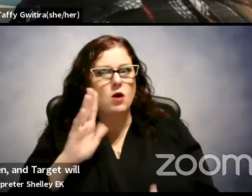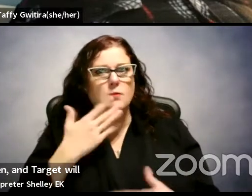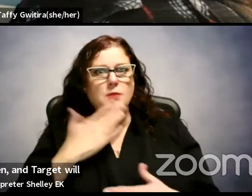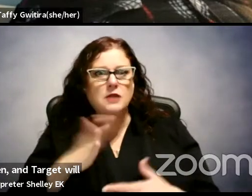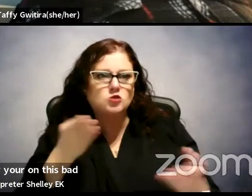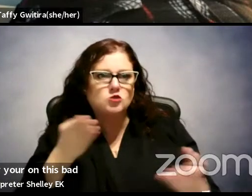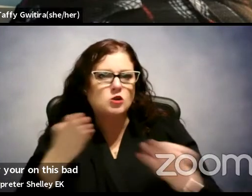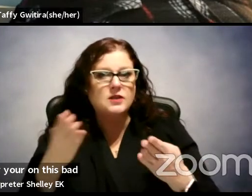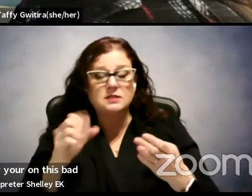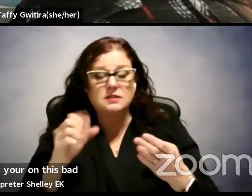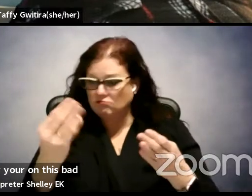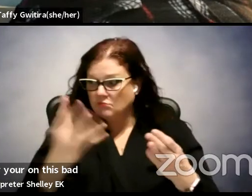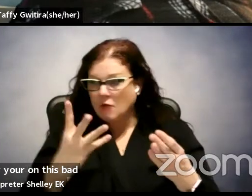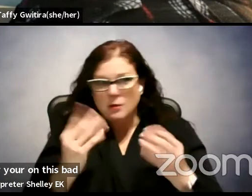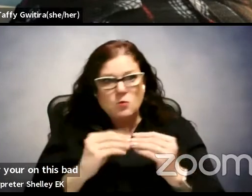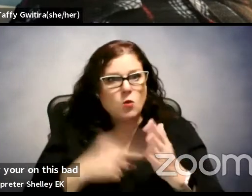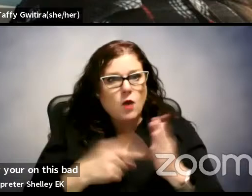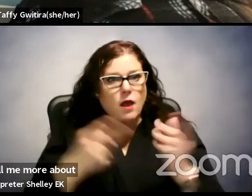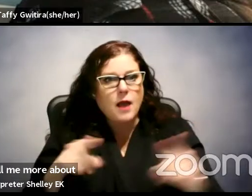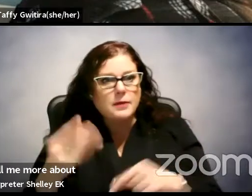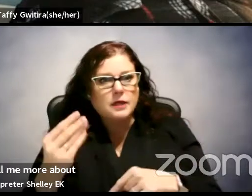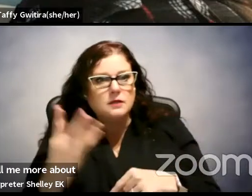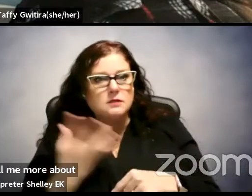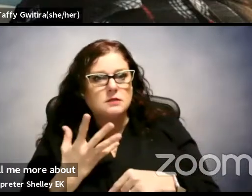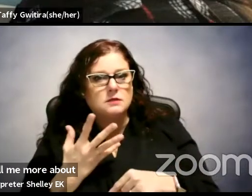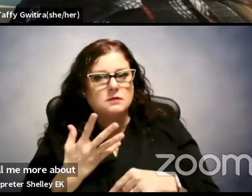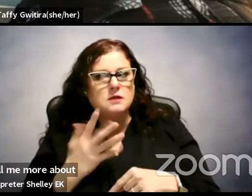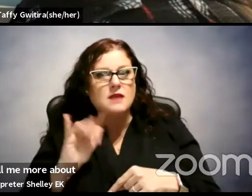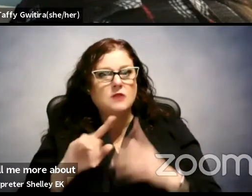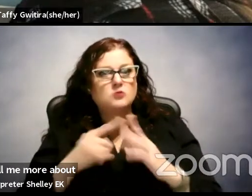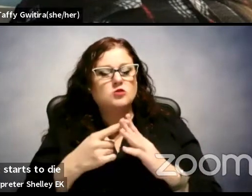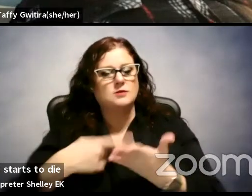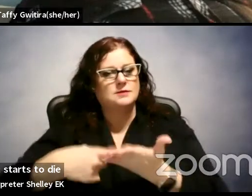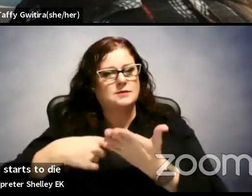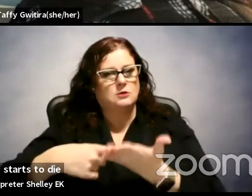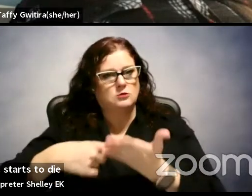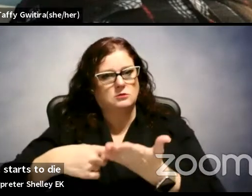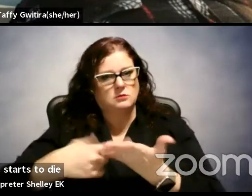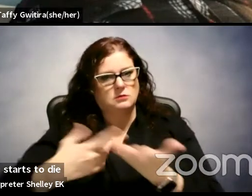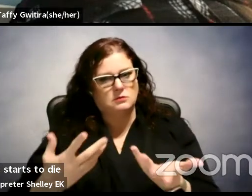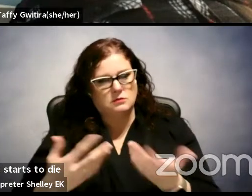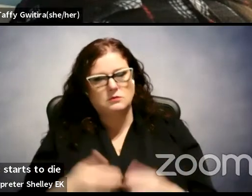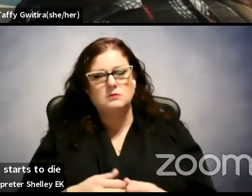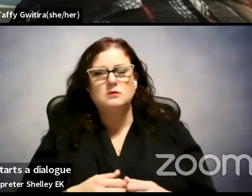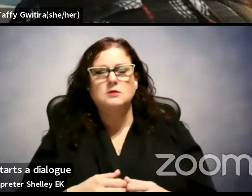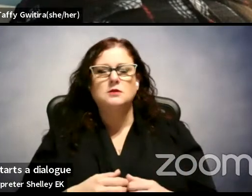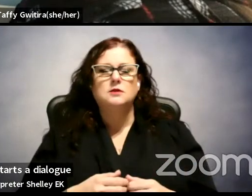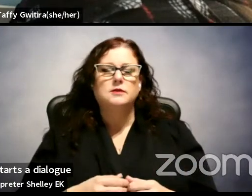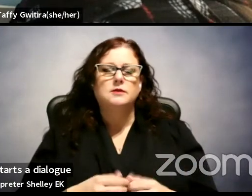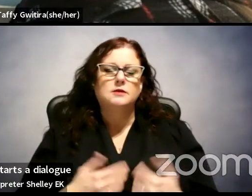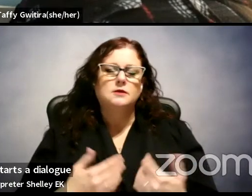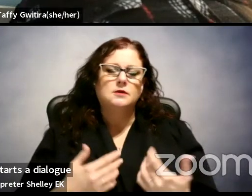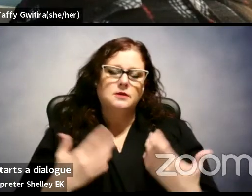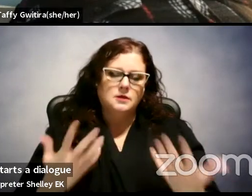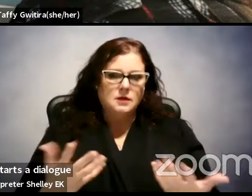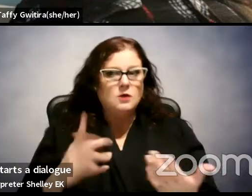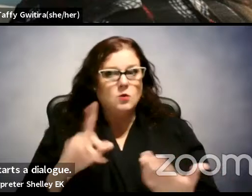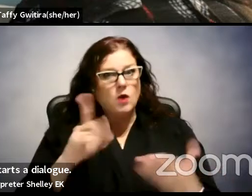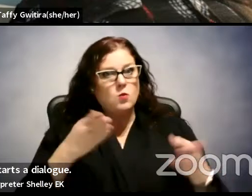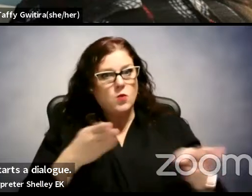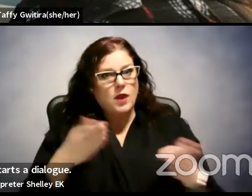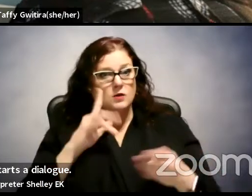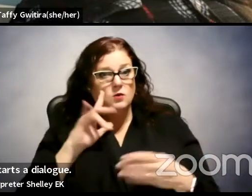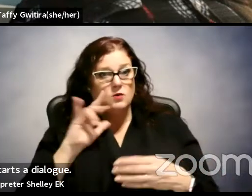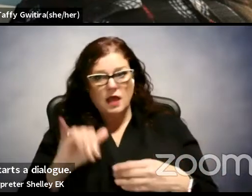service. Could you tell me more about what happened, right? And that starts a dialogue. And so that would be one way to do